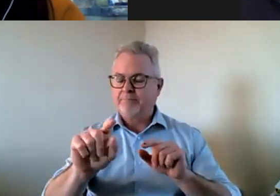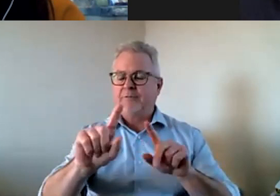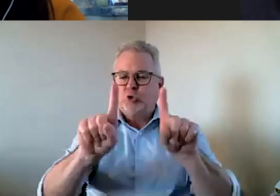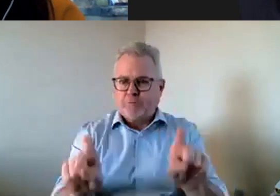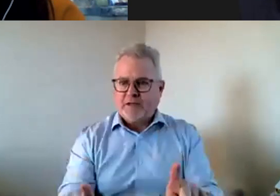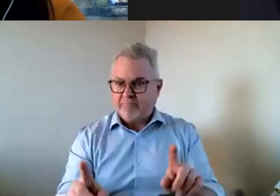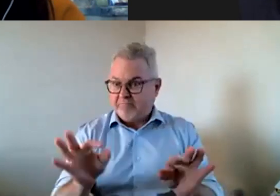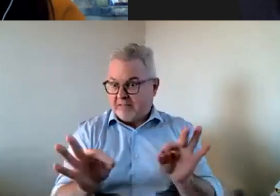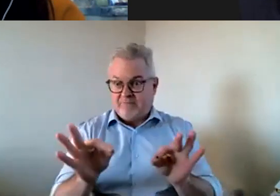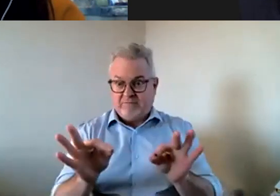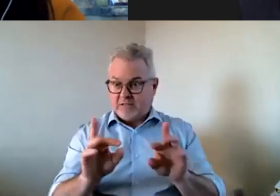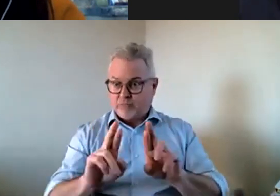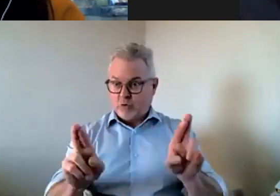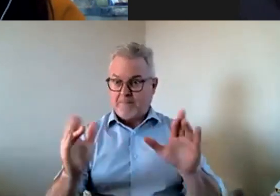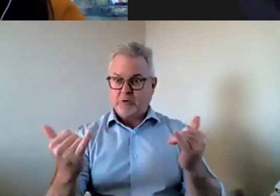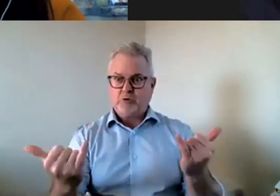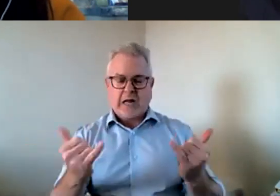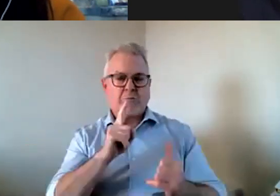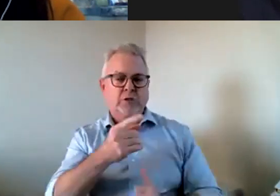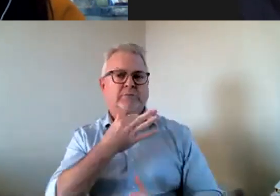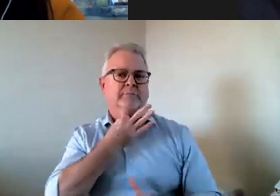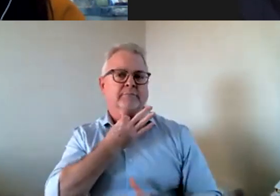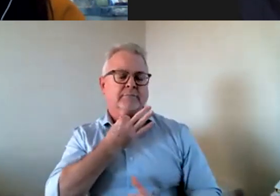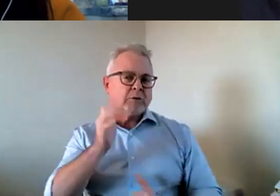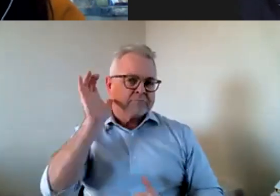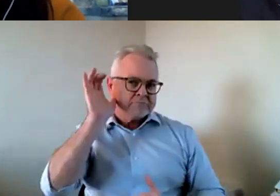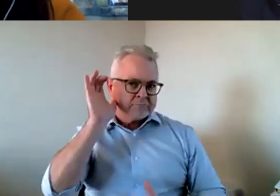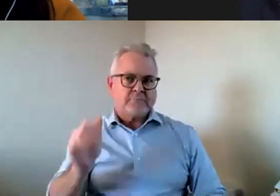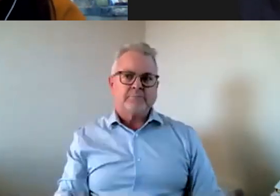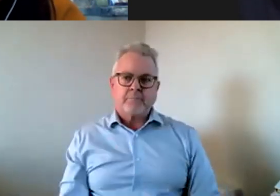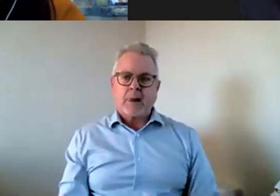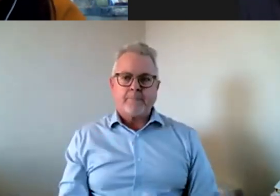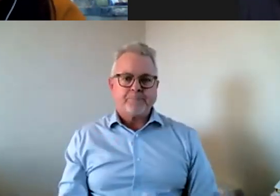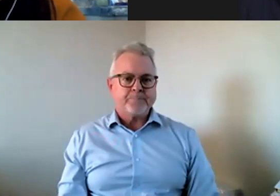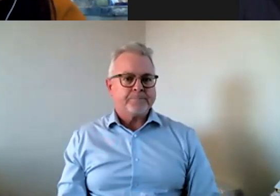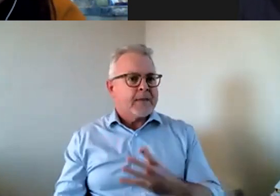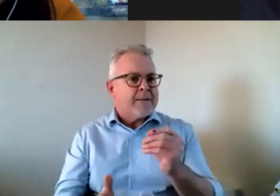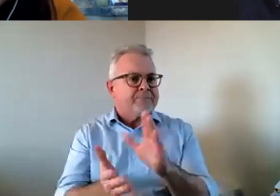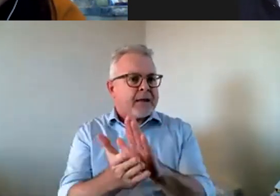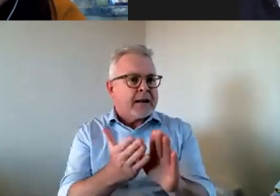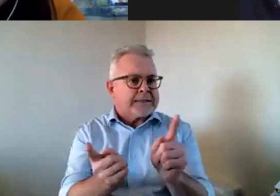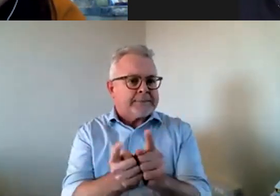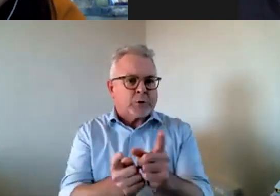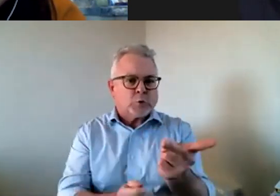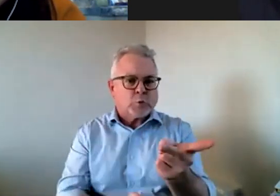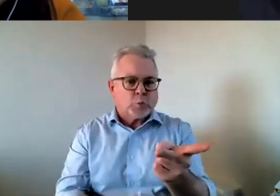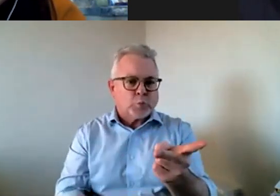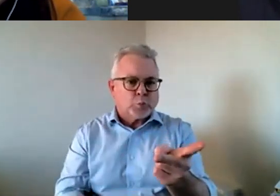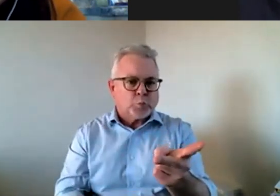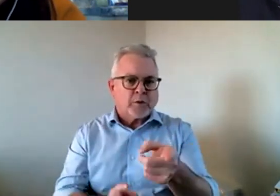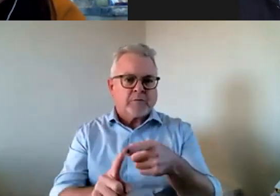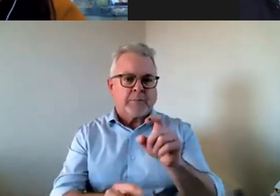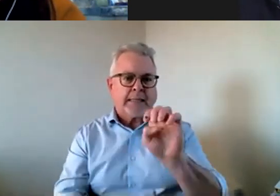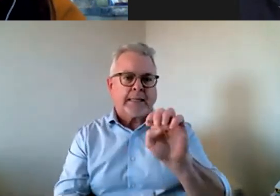of HSTP, the survey. I believe it may be ready. I believe you'll be talking about it